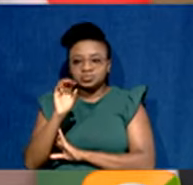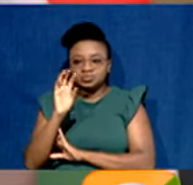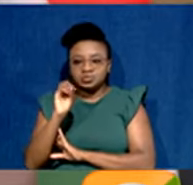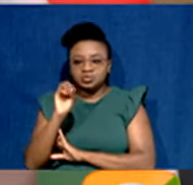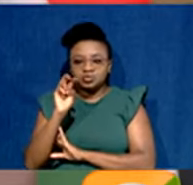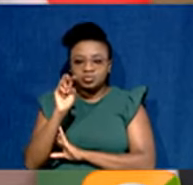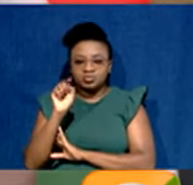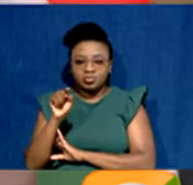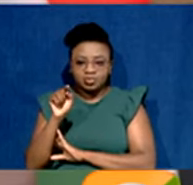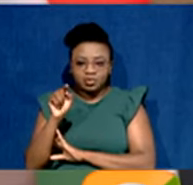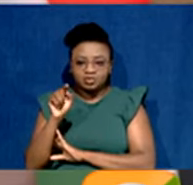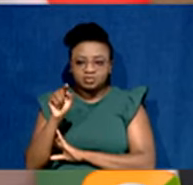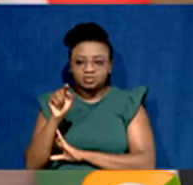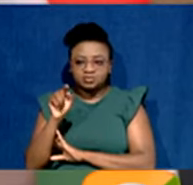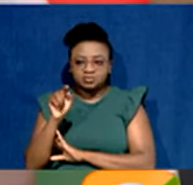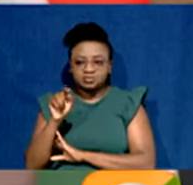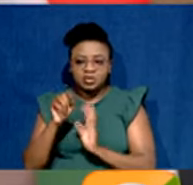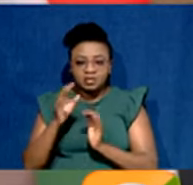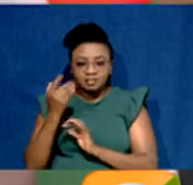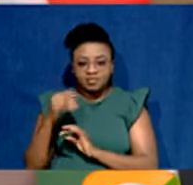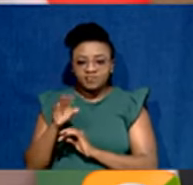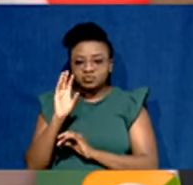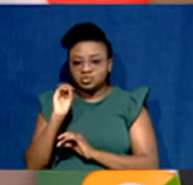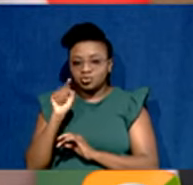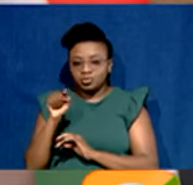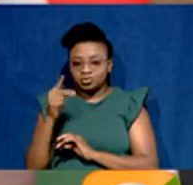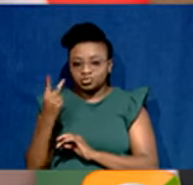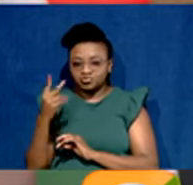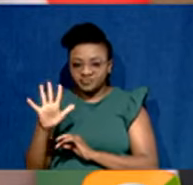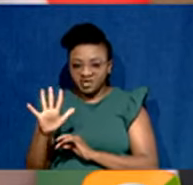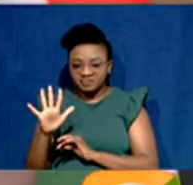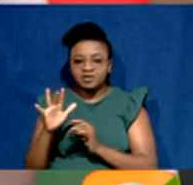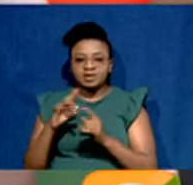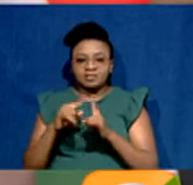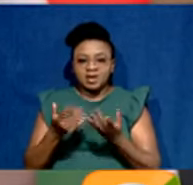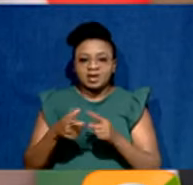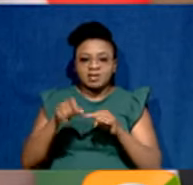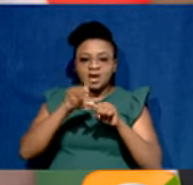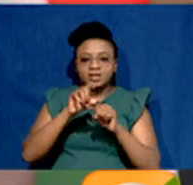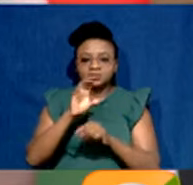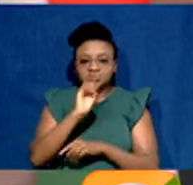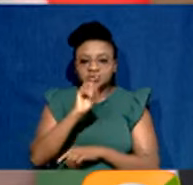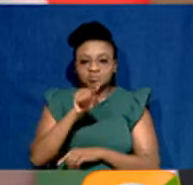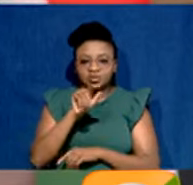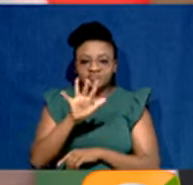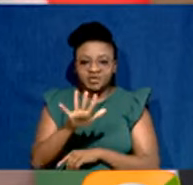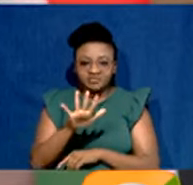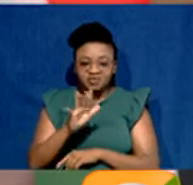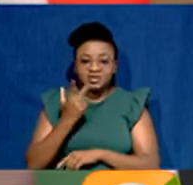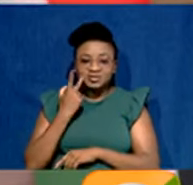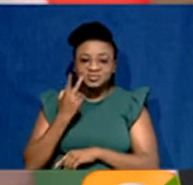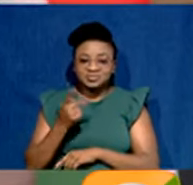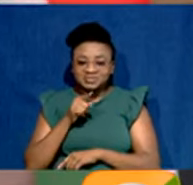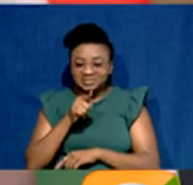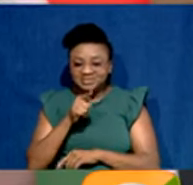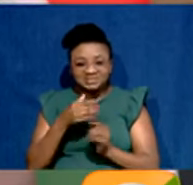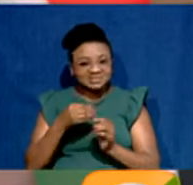of the Fed, this is the steepest interest rate increase